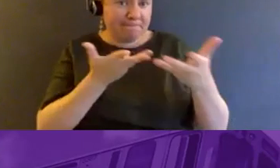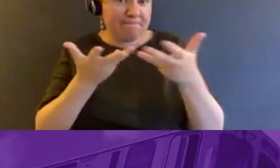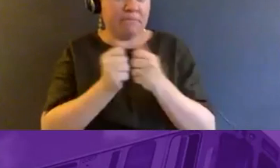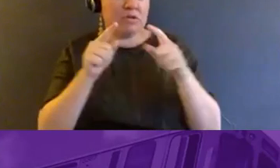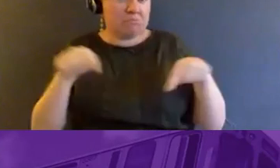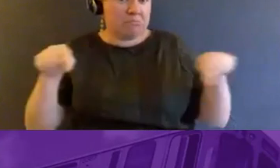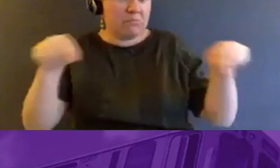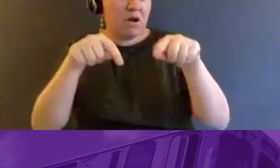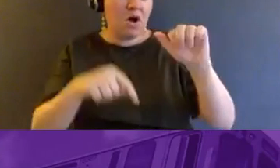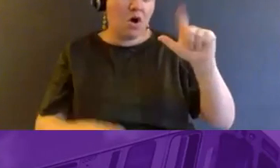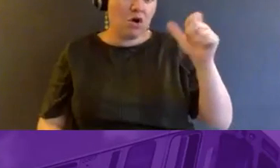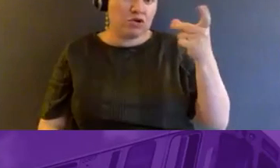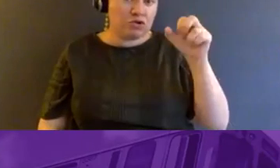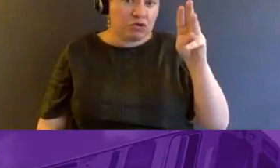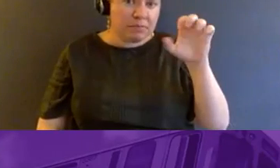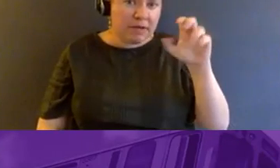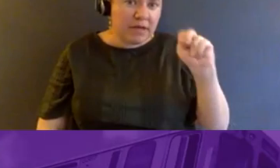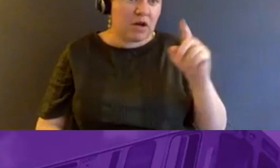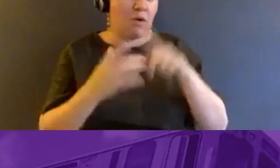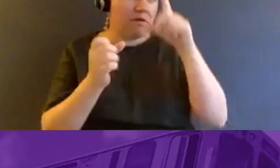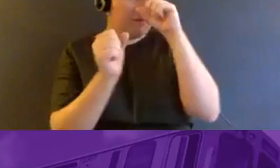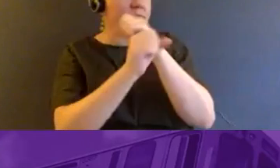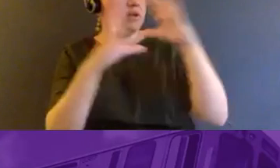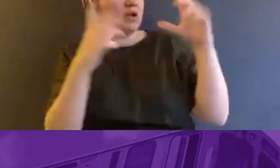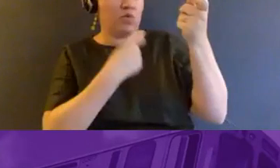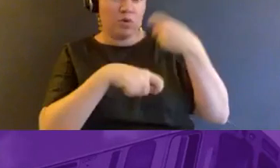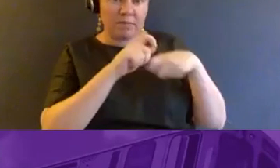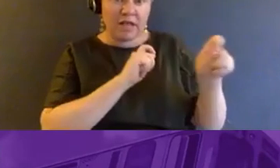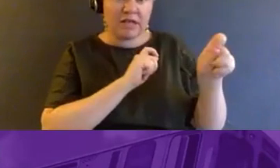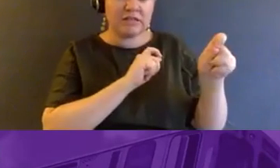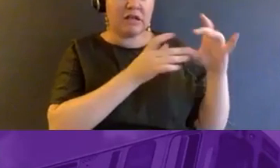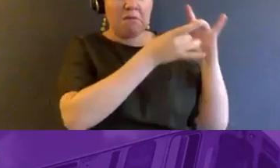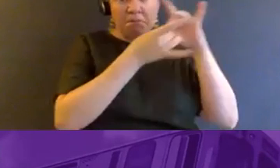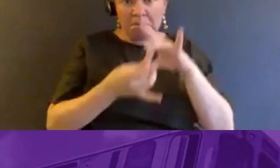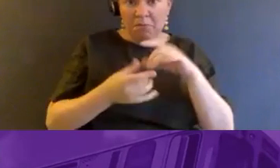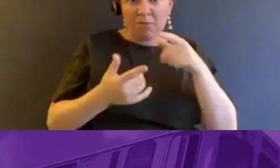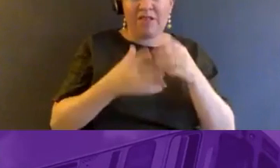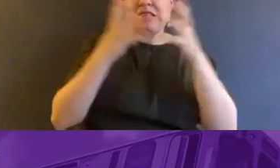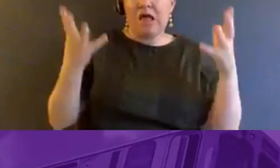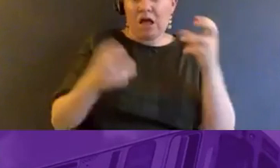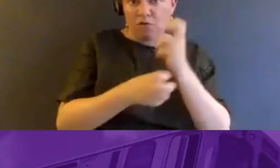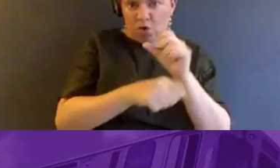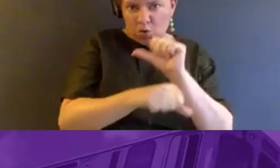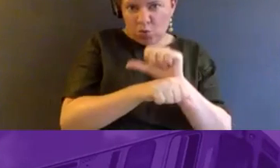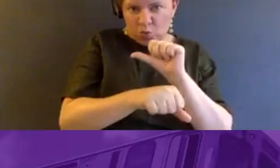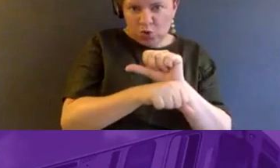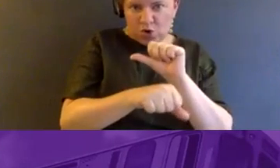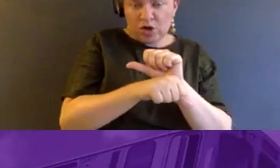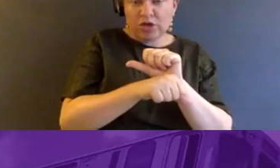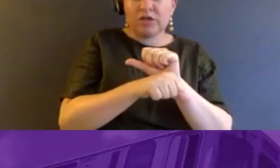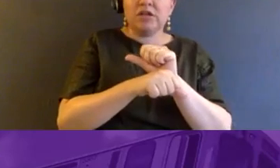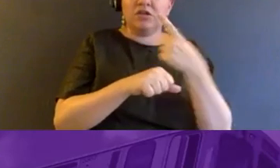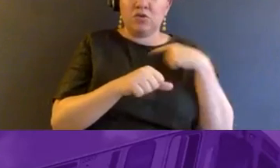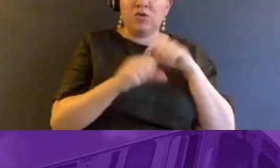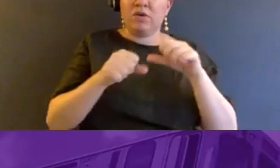community on what the vision was to replace it. And it ultimately landed us here with a lot of hard work in the position where we could